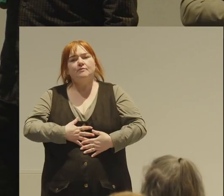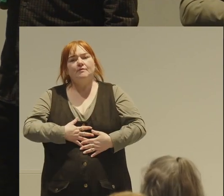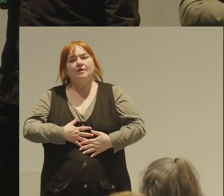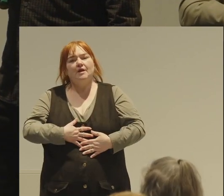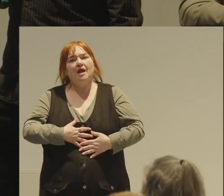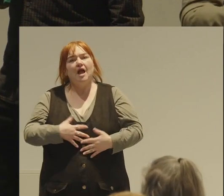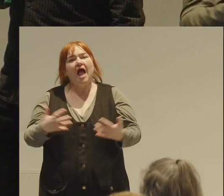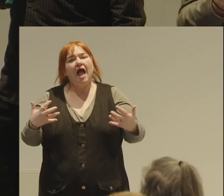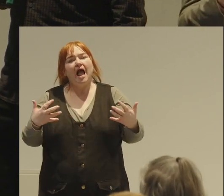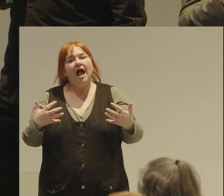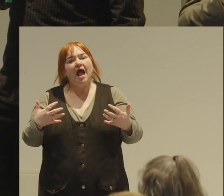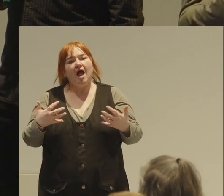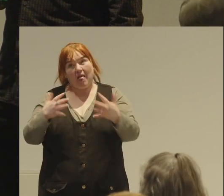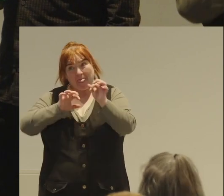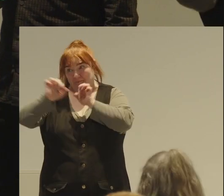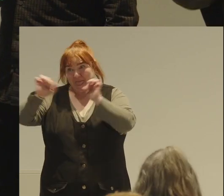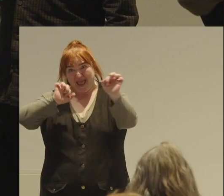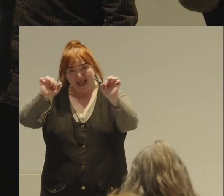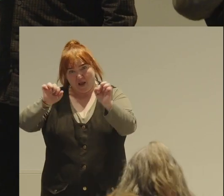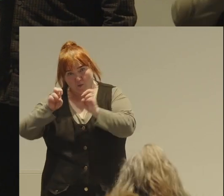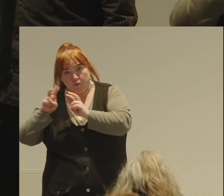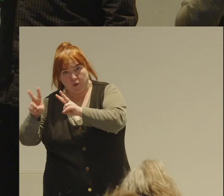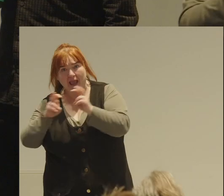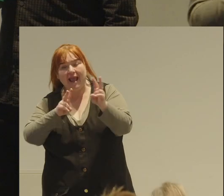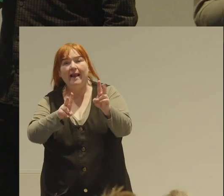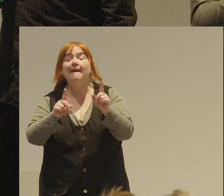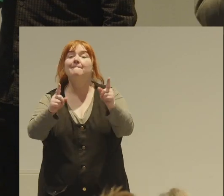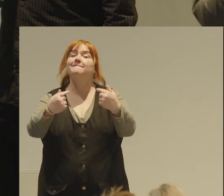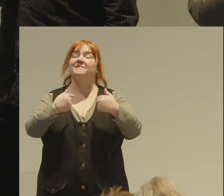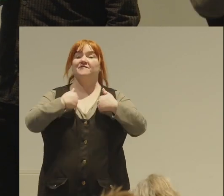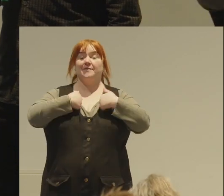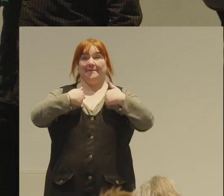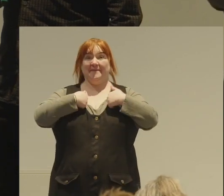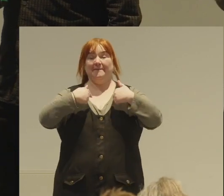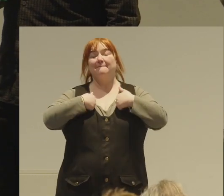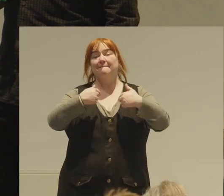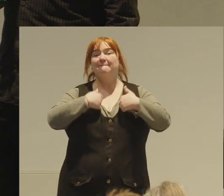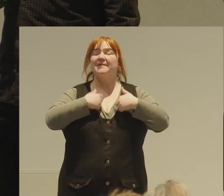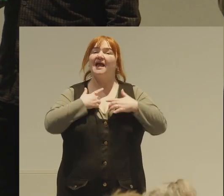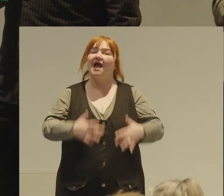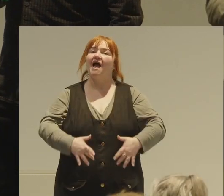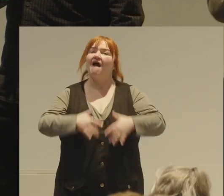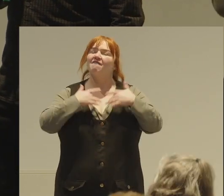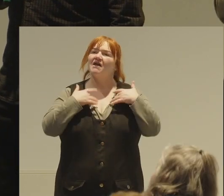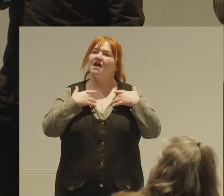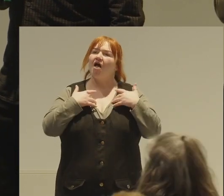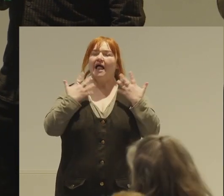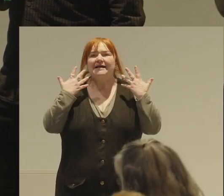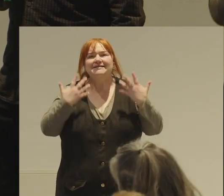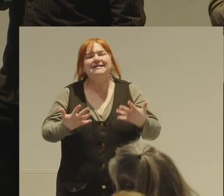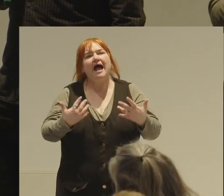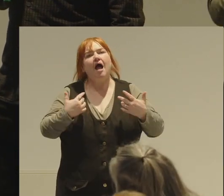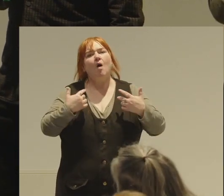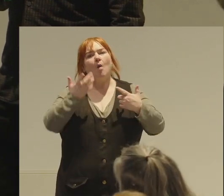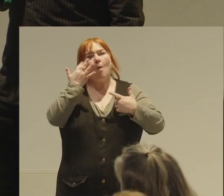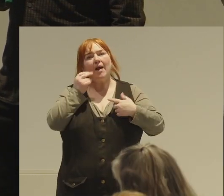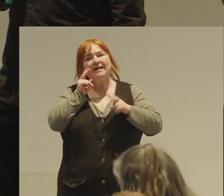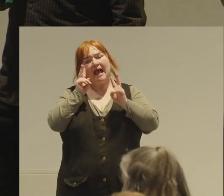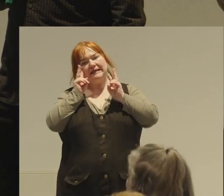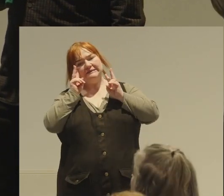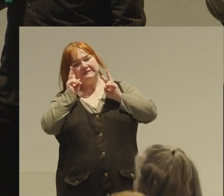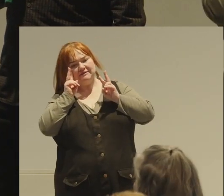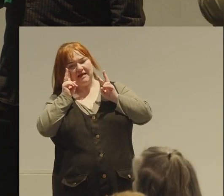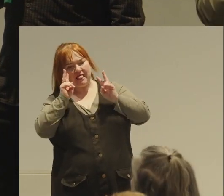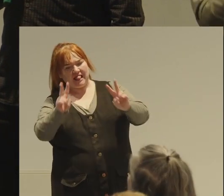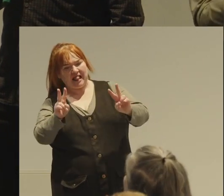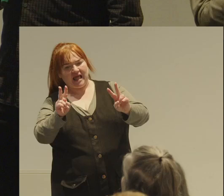infected them on their work, but the way I look at things now is like completely different. So if I say